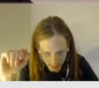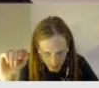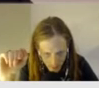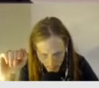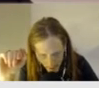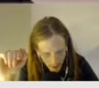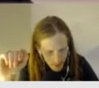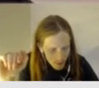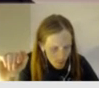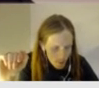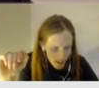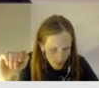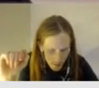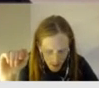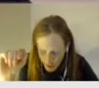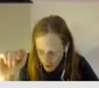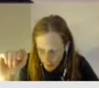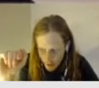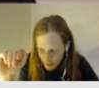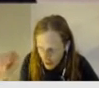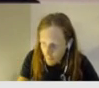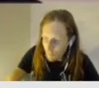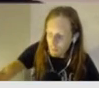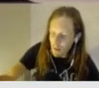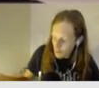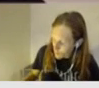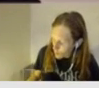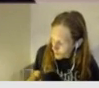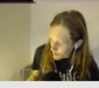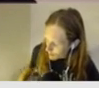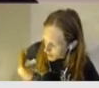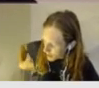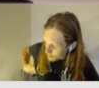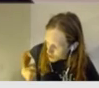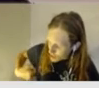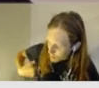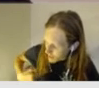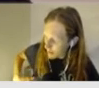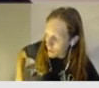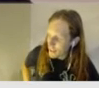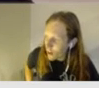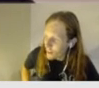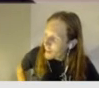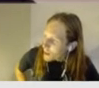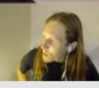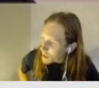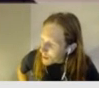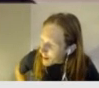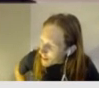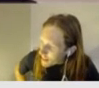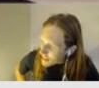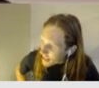bet. Thank you for being here. We've been doing a little bit of back and forth. What's it called? Where